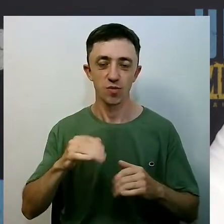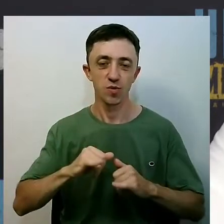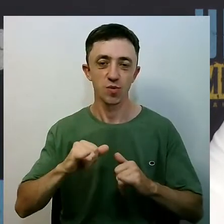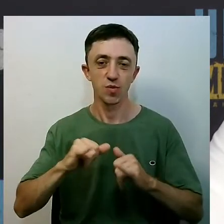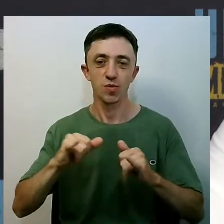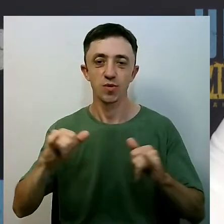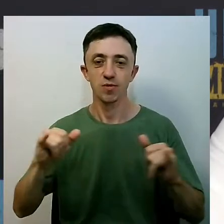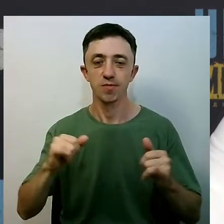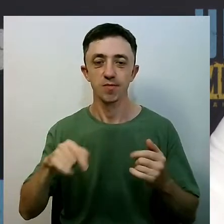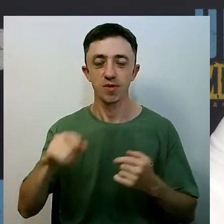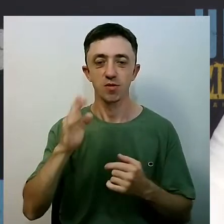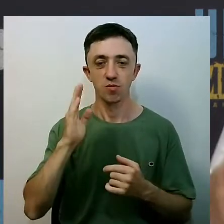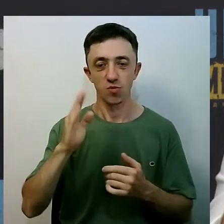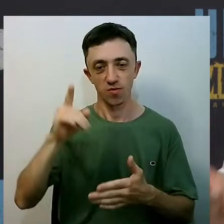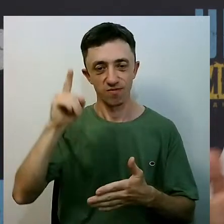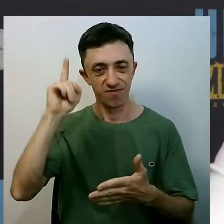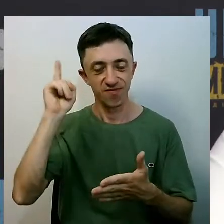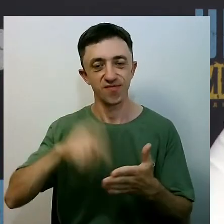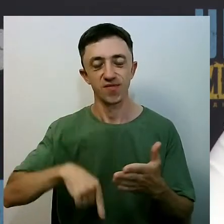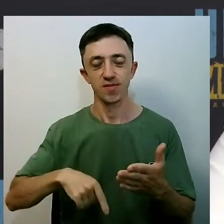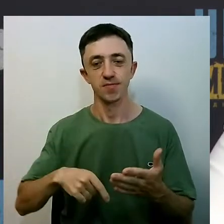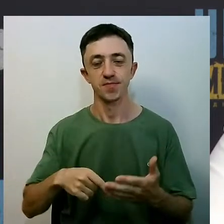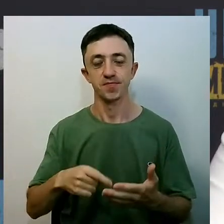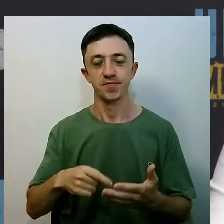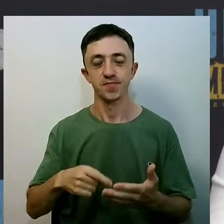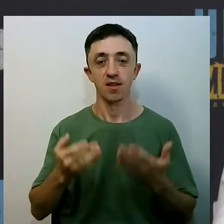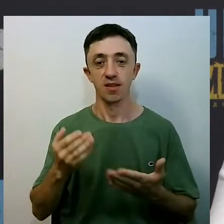And I think that we will